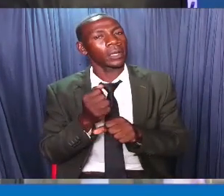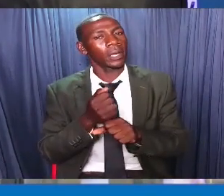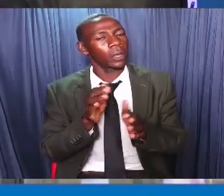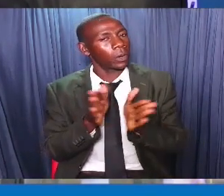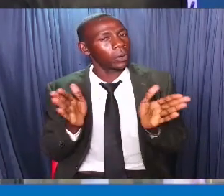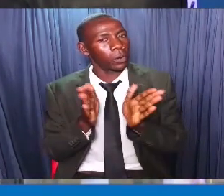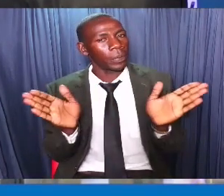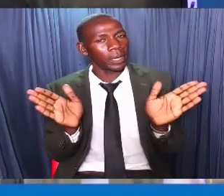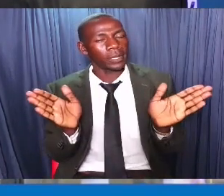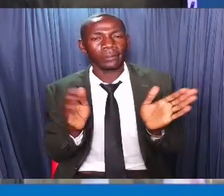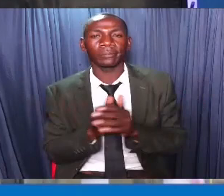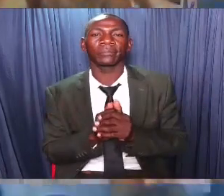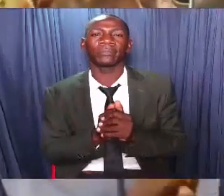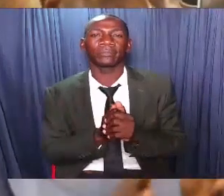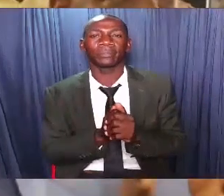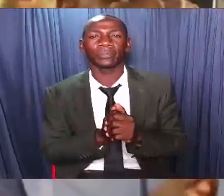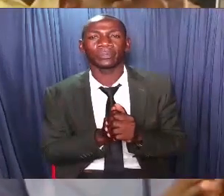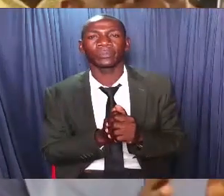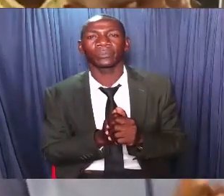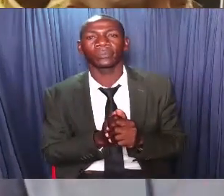wazi. He's working openly.